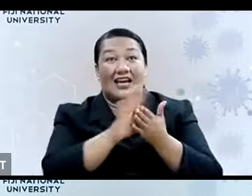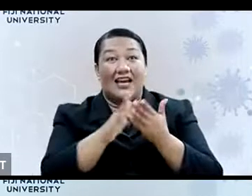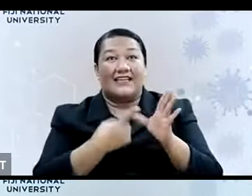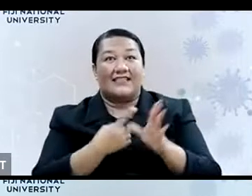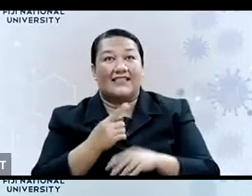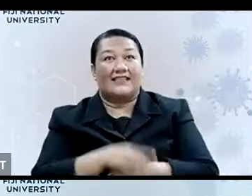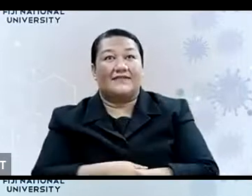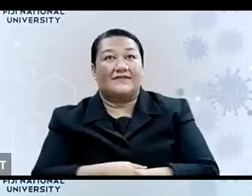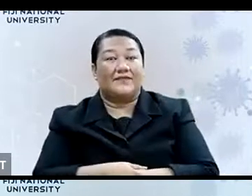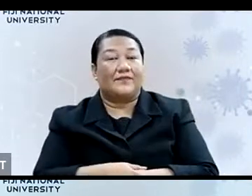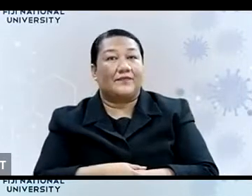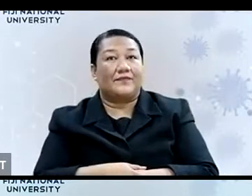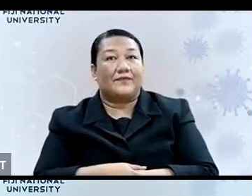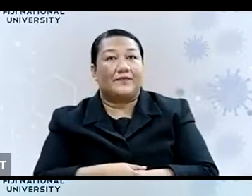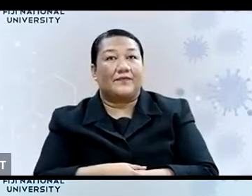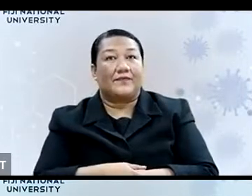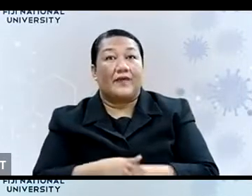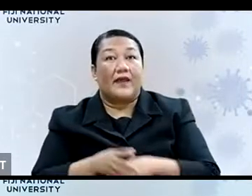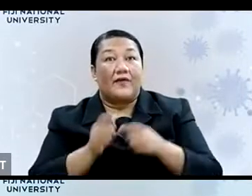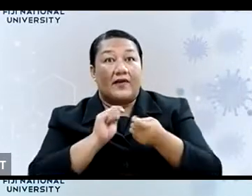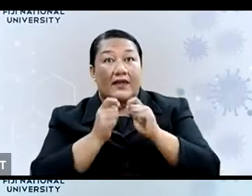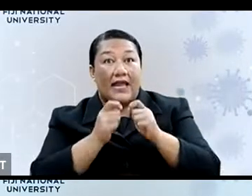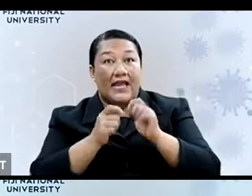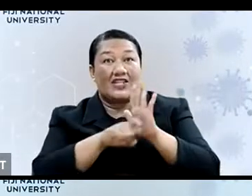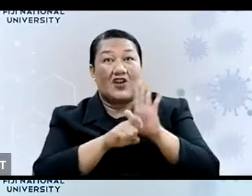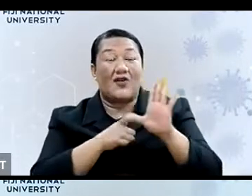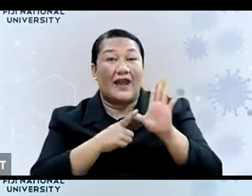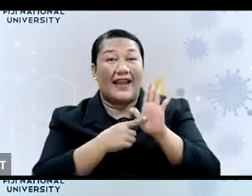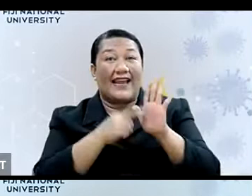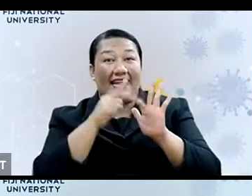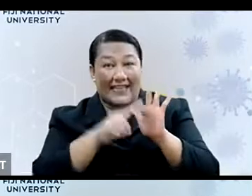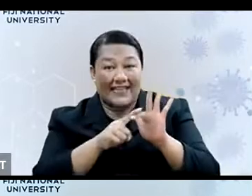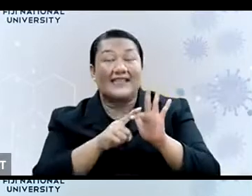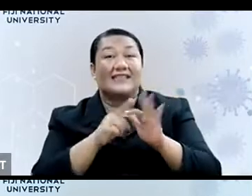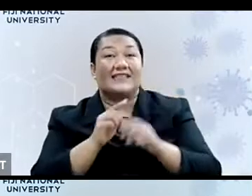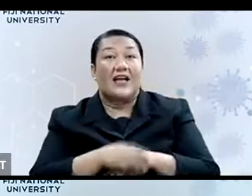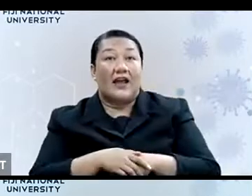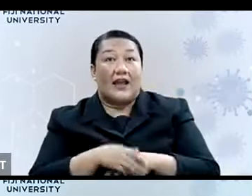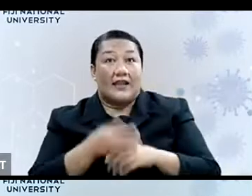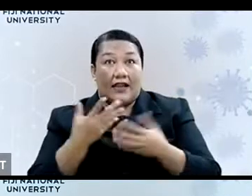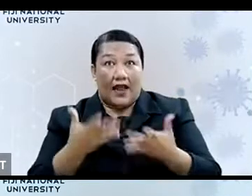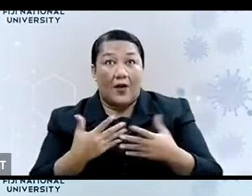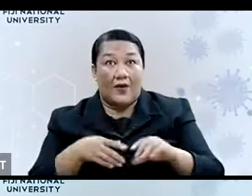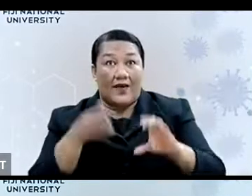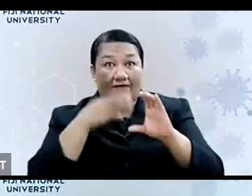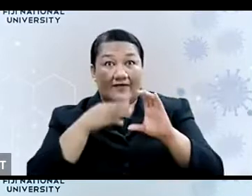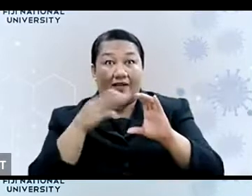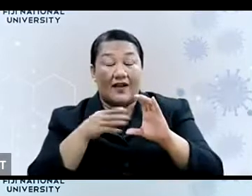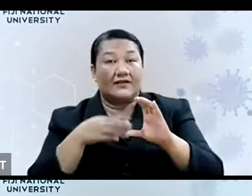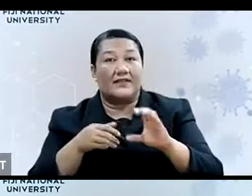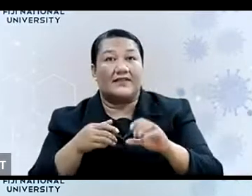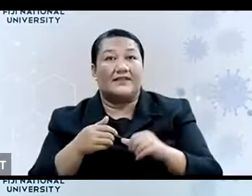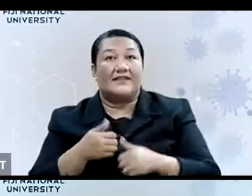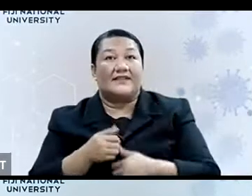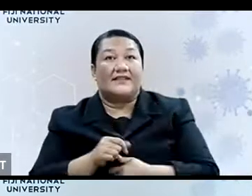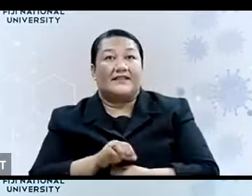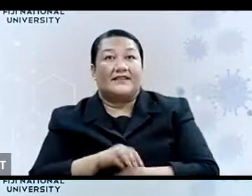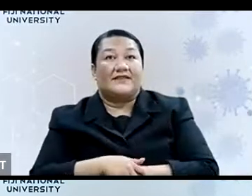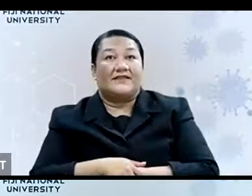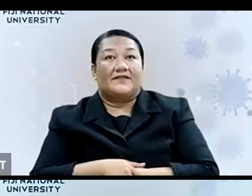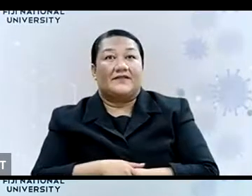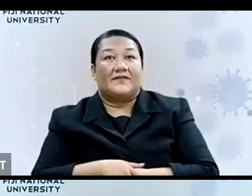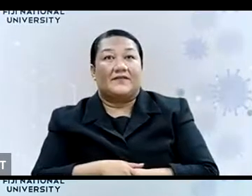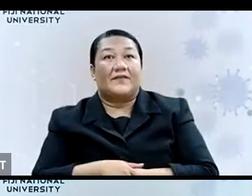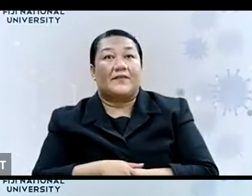So I think a lot of Fijians will always be hearing Alicia in her press conferences or in the reports that we're getting is that the test positivity rate